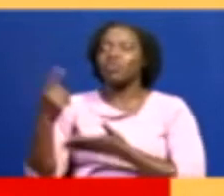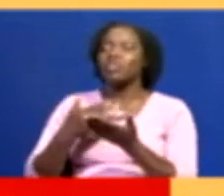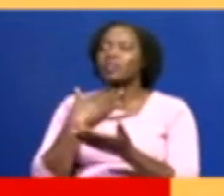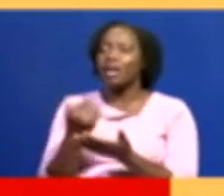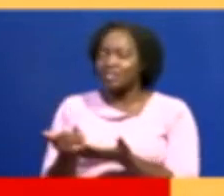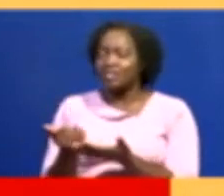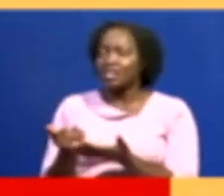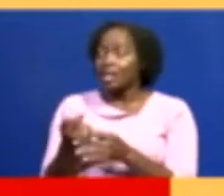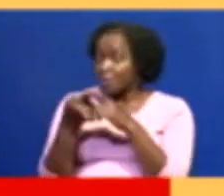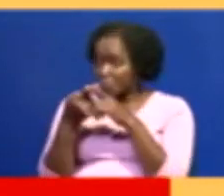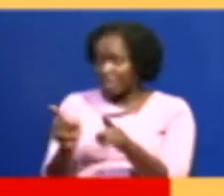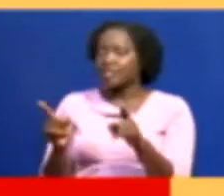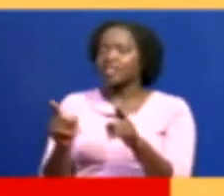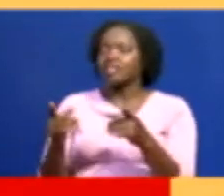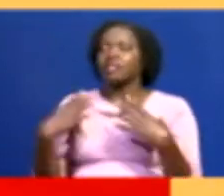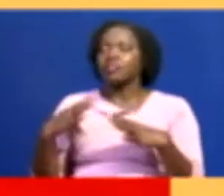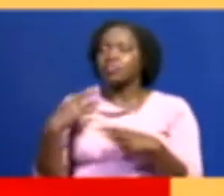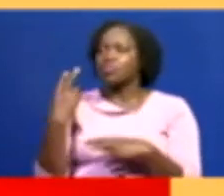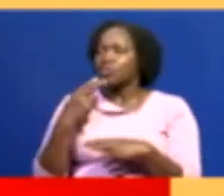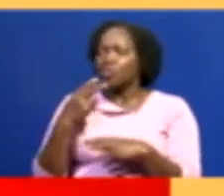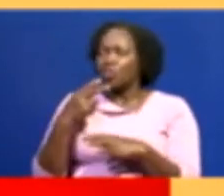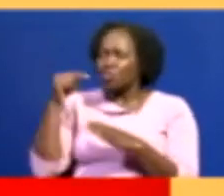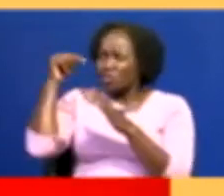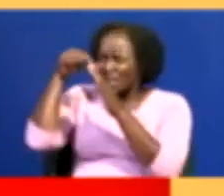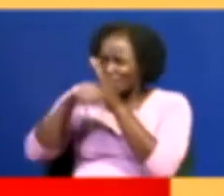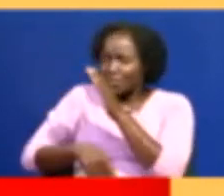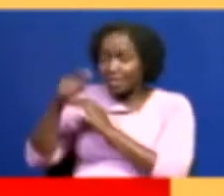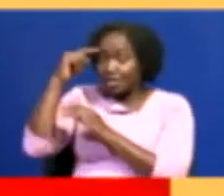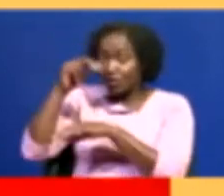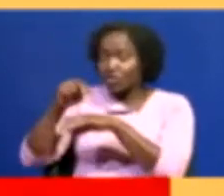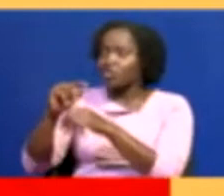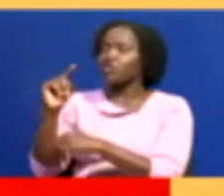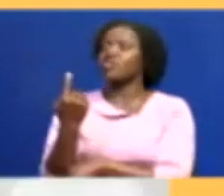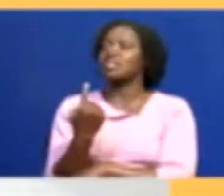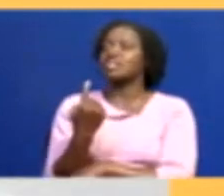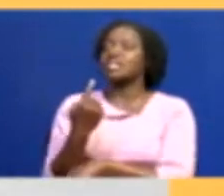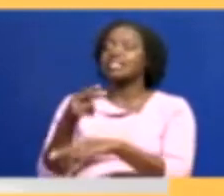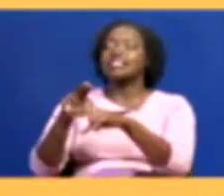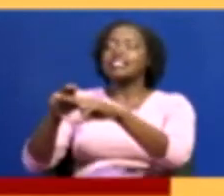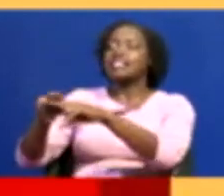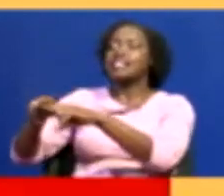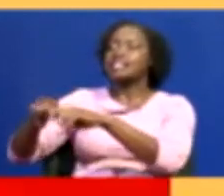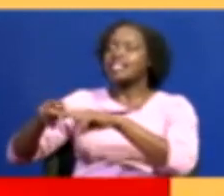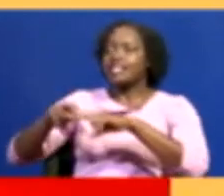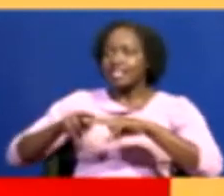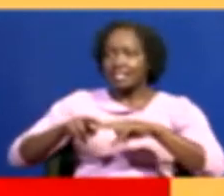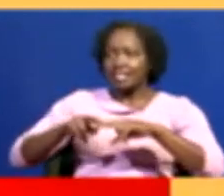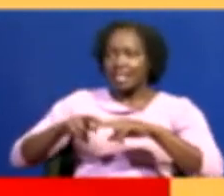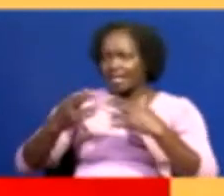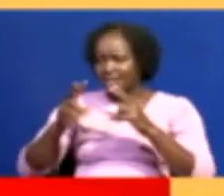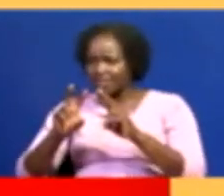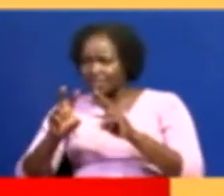want. But people who really think of the nation first need to sit down and see the way